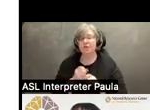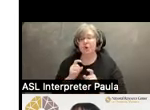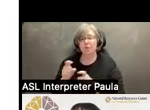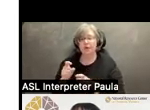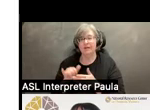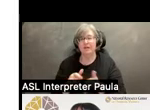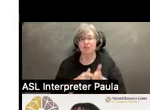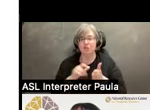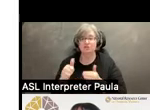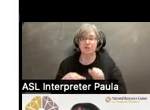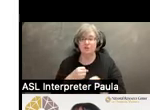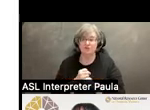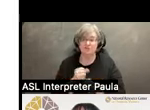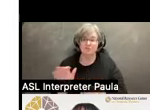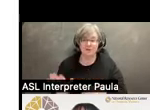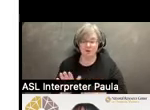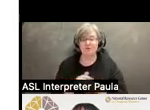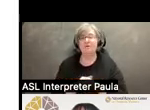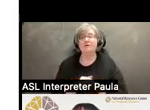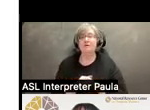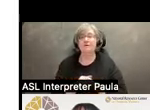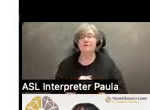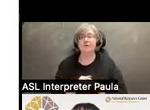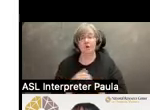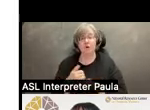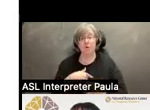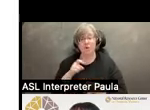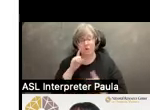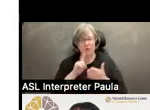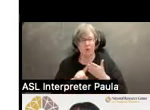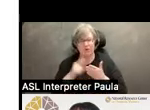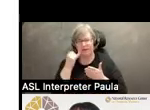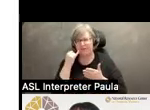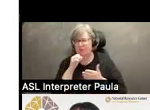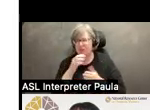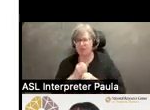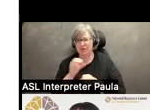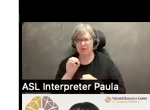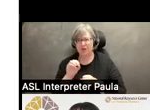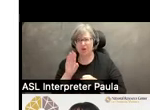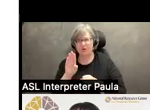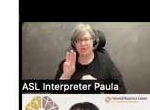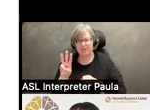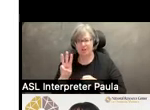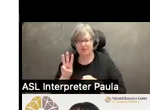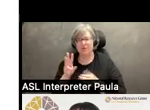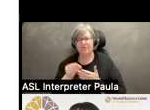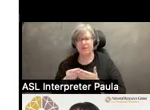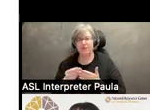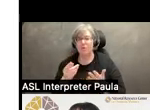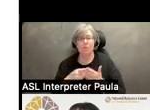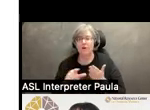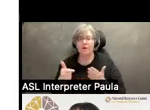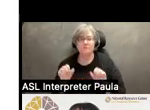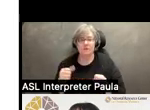about a decade. Then we had to look at, well, if we don't get OVW funding, then what else can we